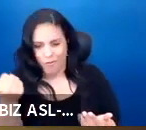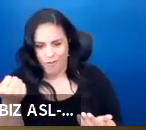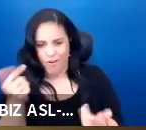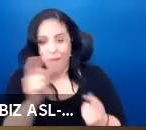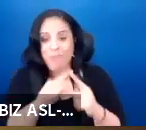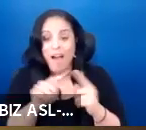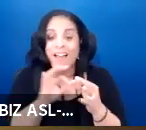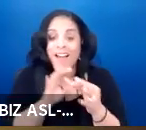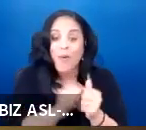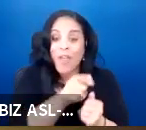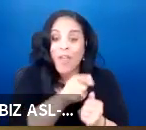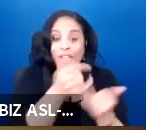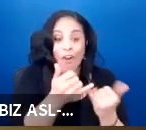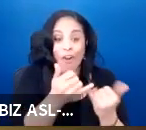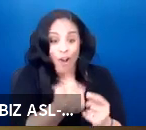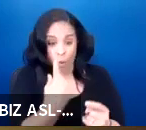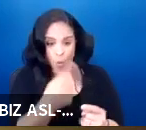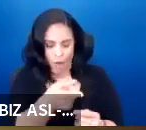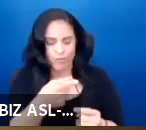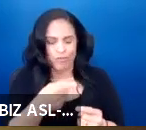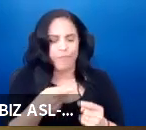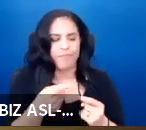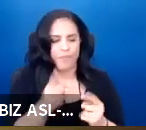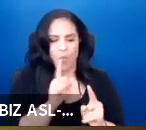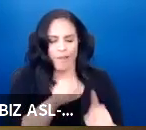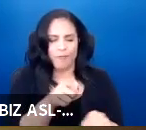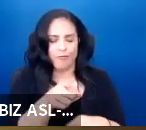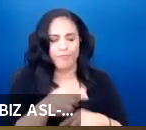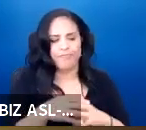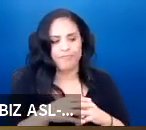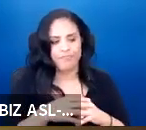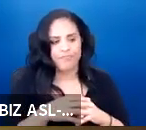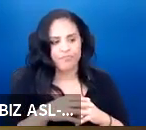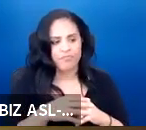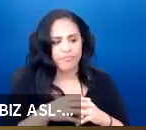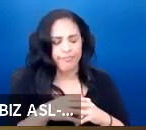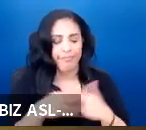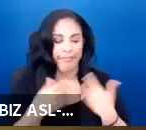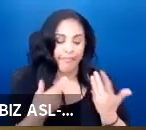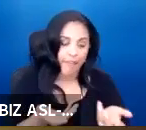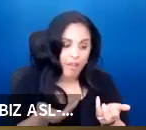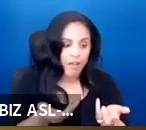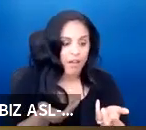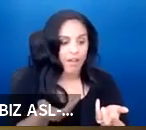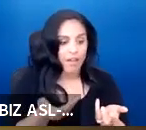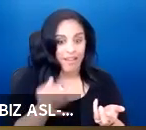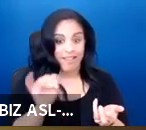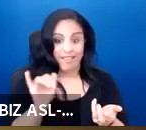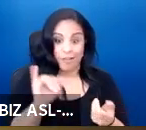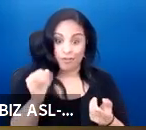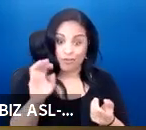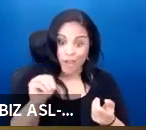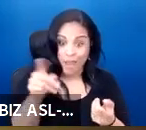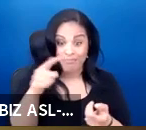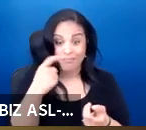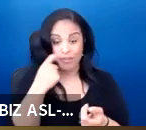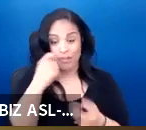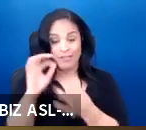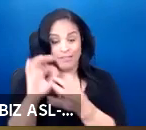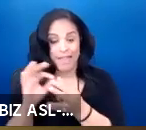dealing with your current question, I mean, you know, like Jim said, you know, we had a little